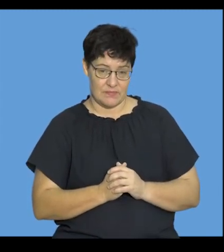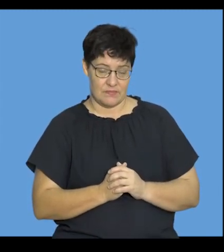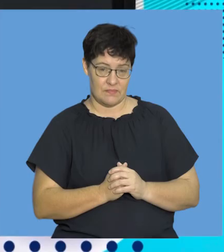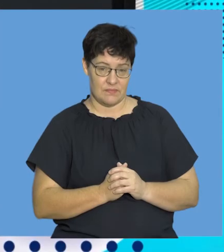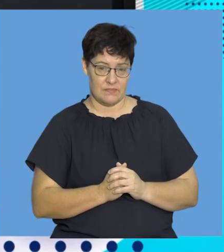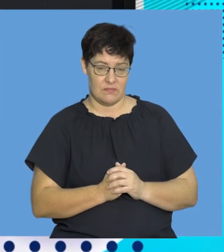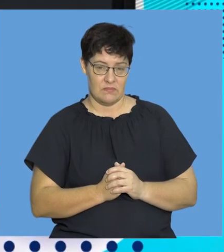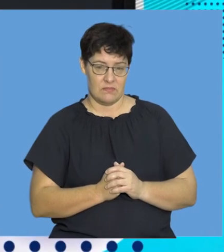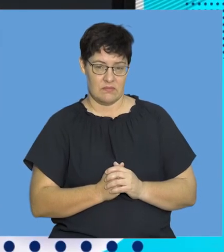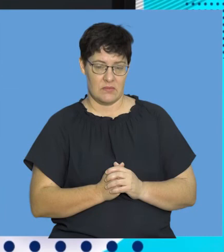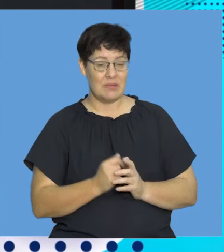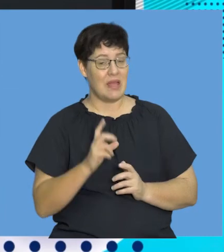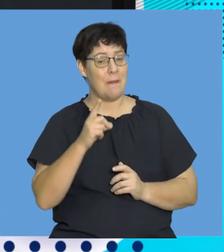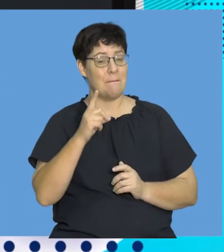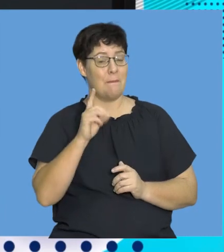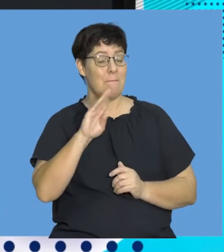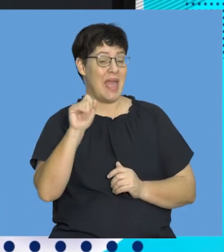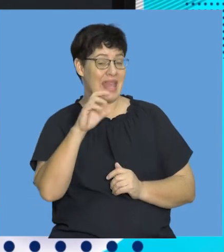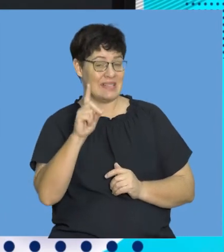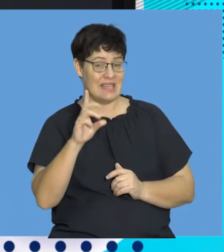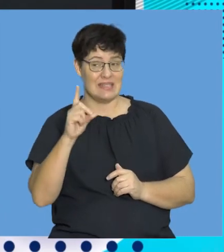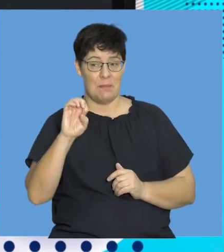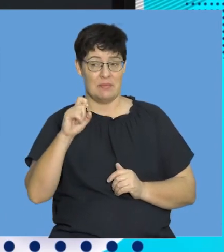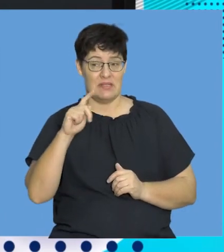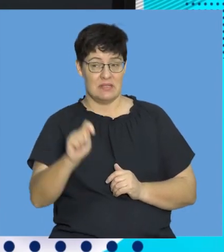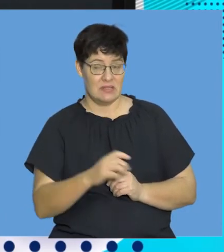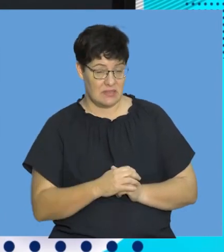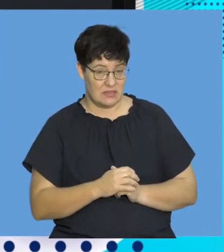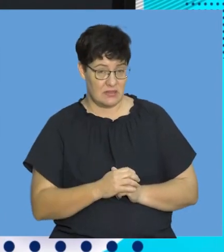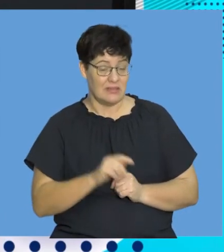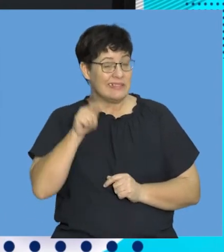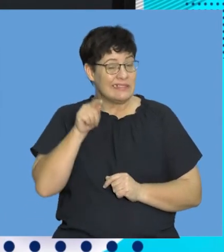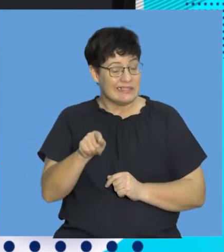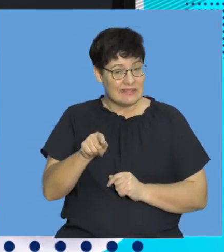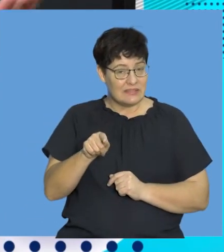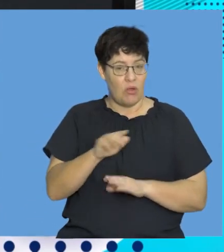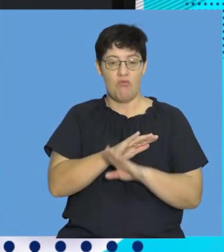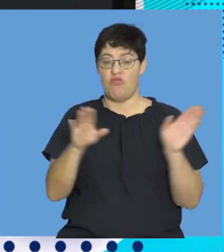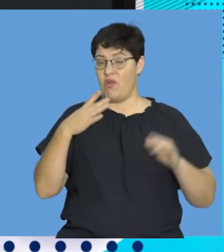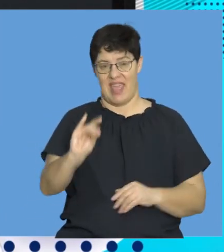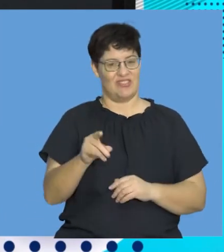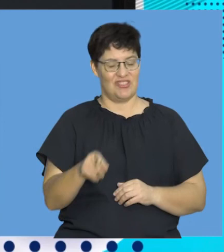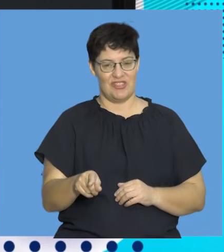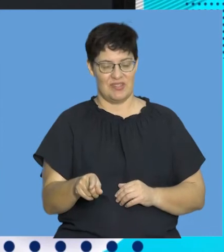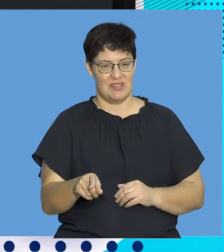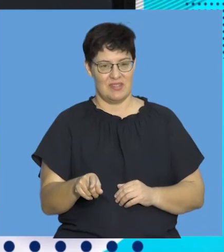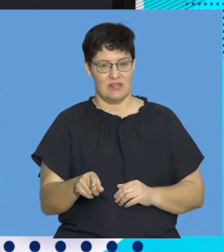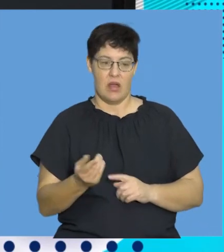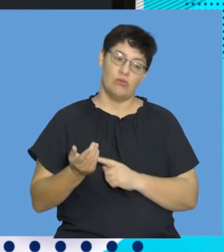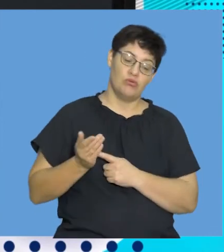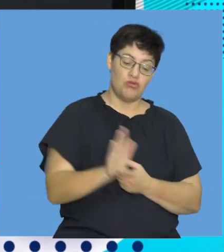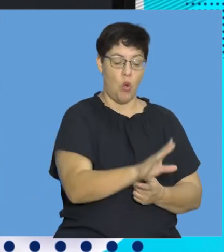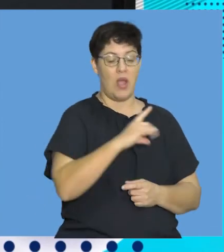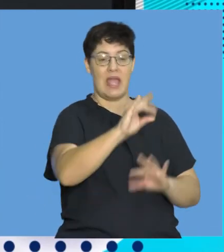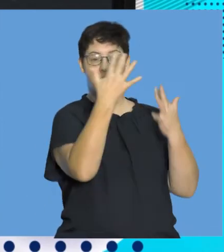right? Now, just a word about bad debts here. Remember we said bad debts is a non-cash item. It will not